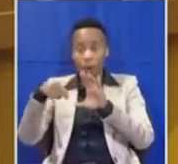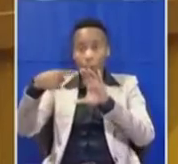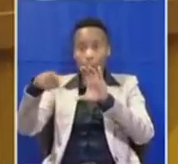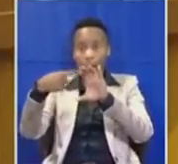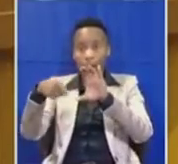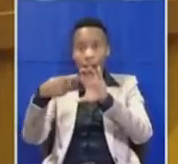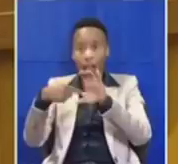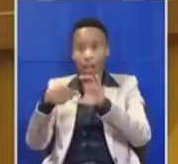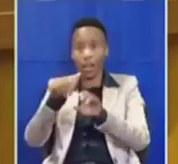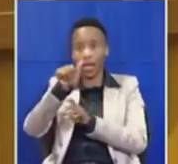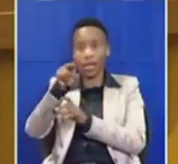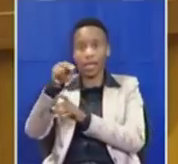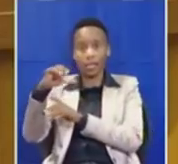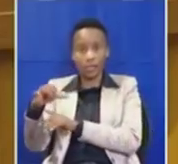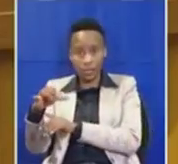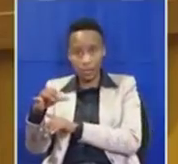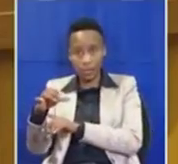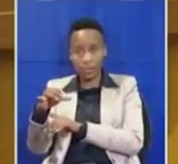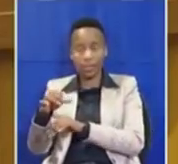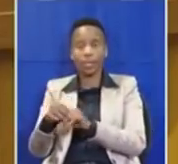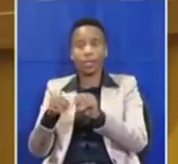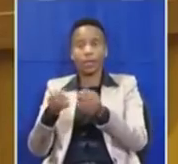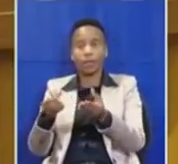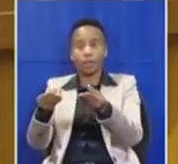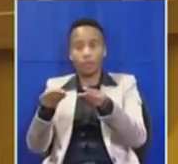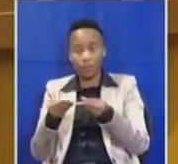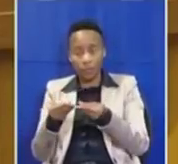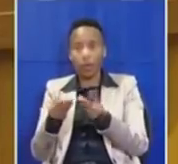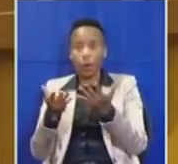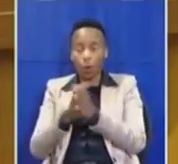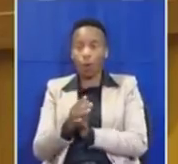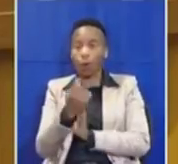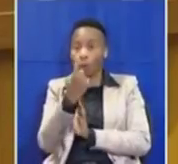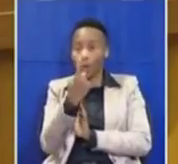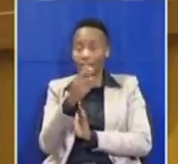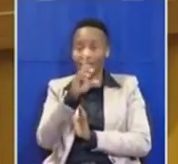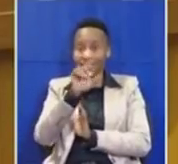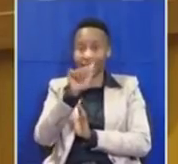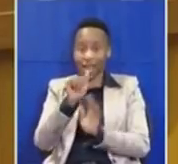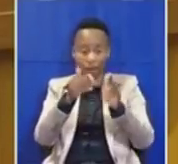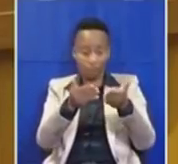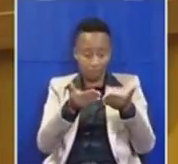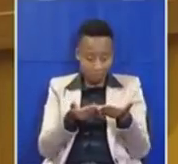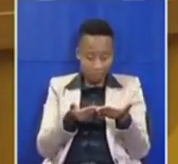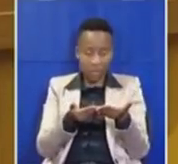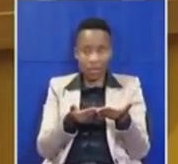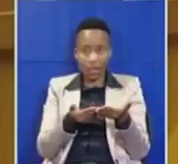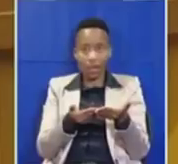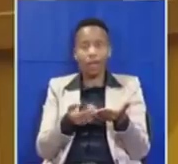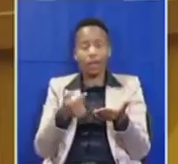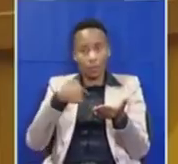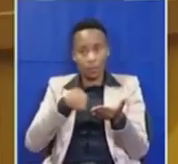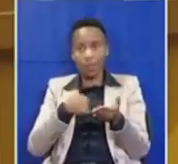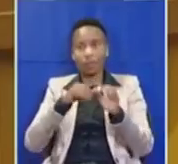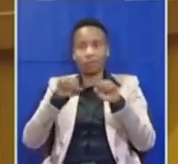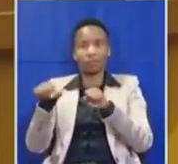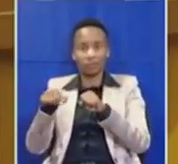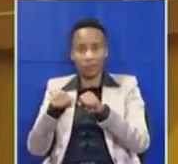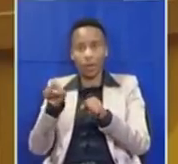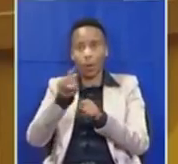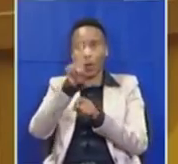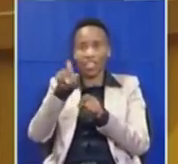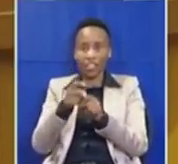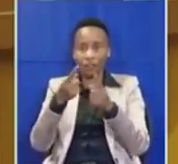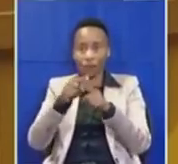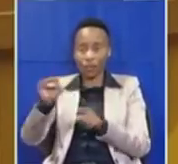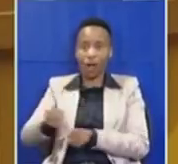or the other one that has been placed before us by the DA. I affirm that in fact the question for South